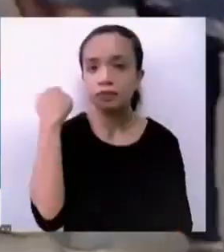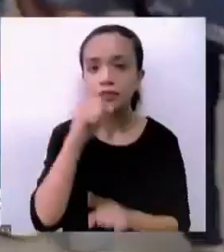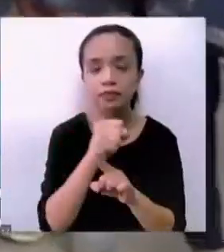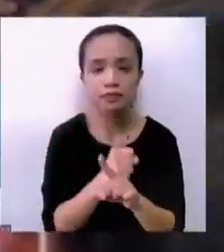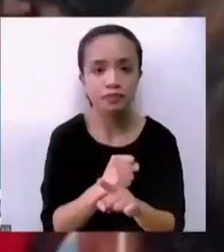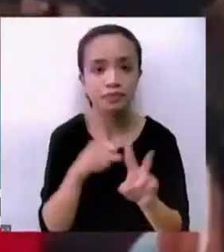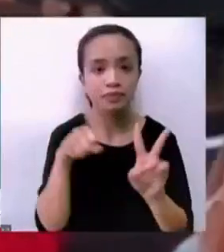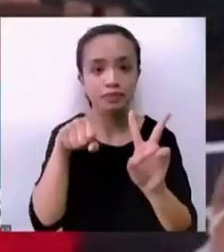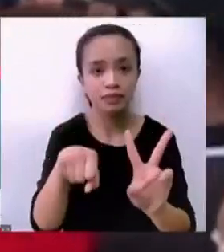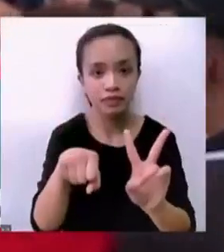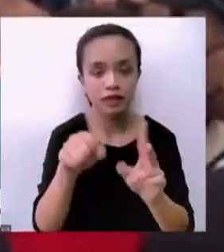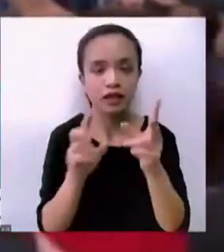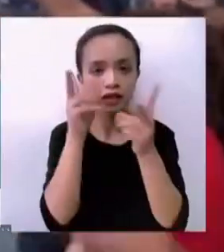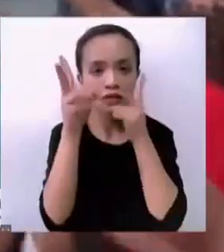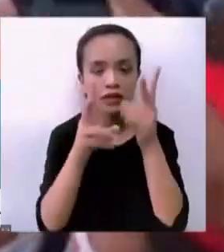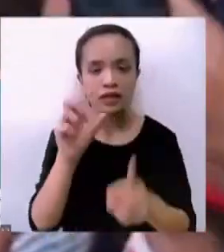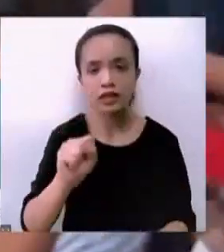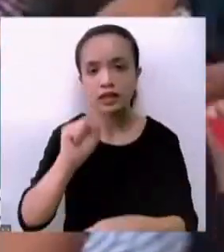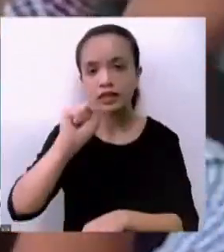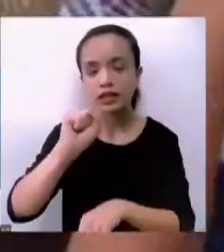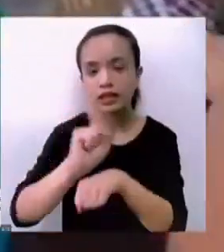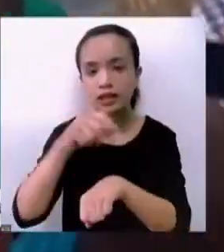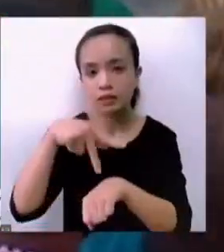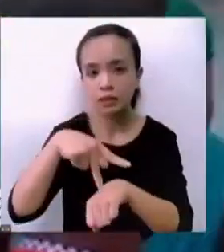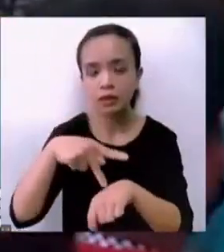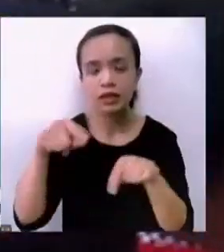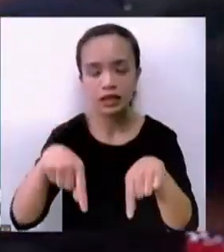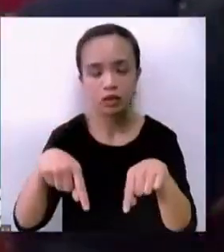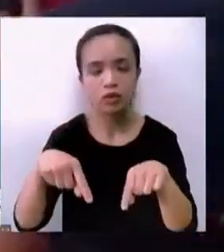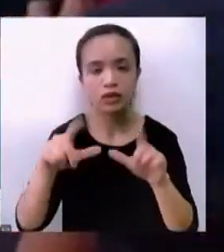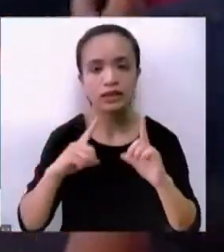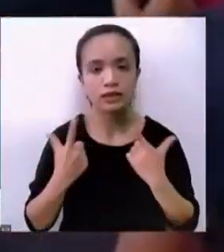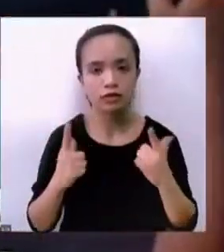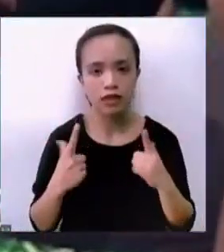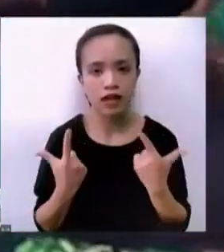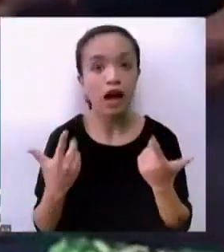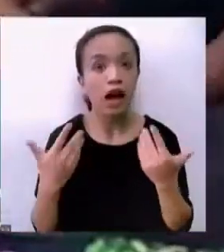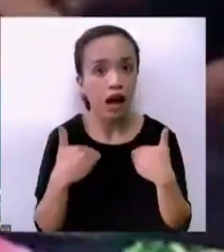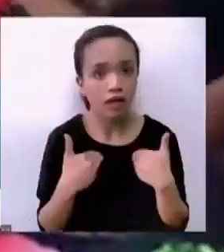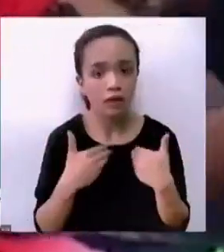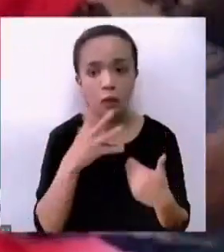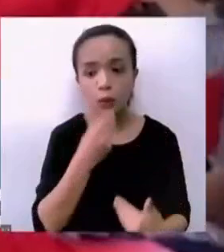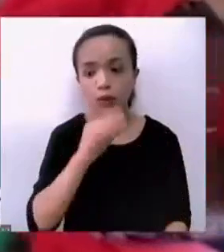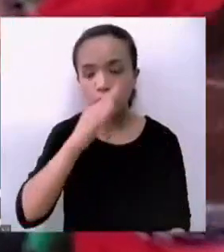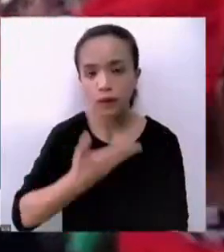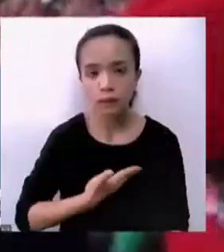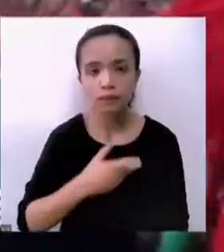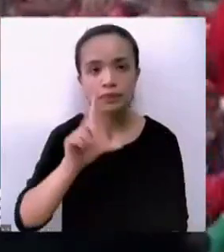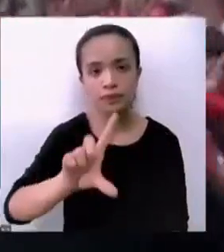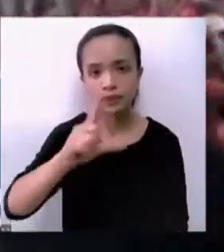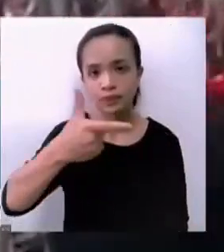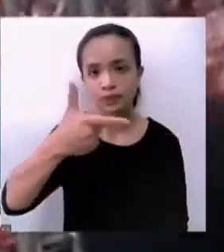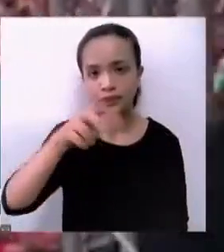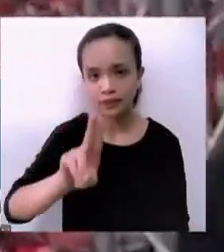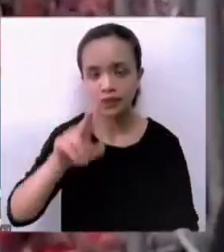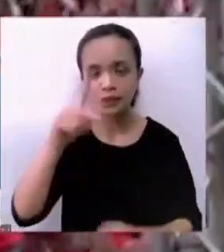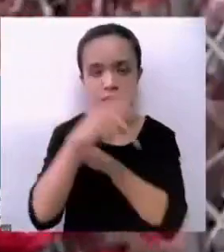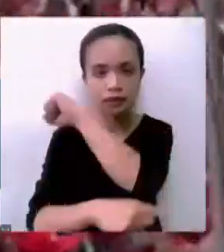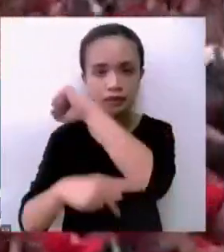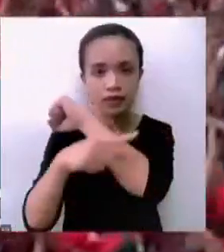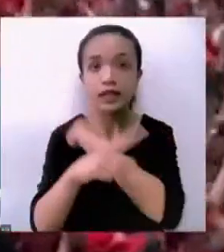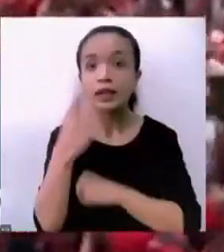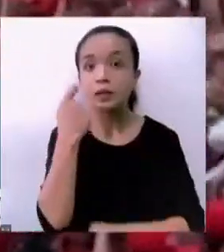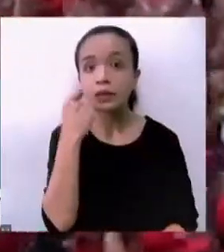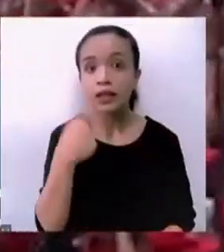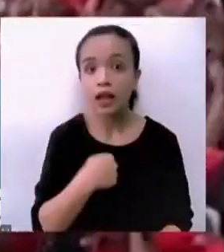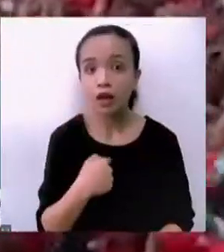San Pablo and San Pedro City here in Laguna, where they were also welcomed by the local officials of the province. Earlier, I was able